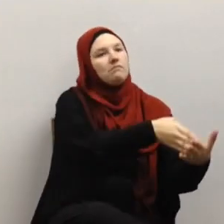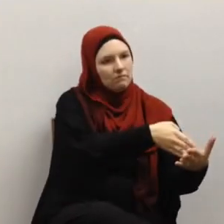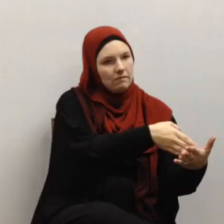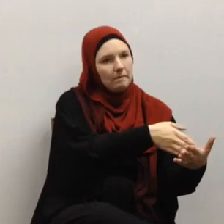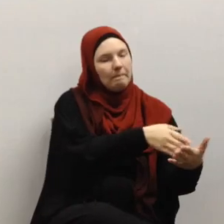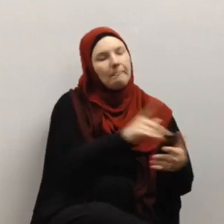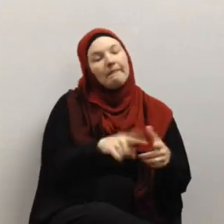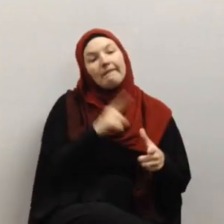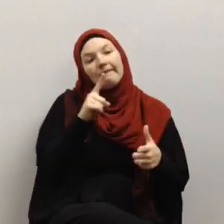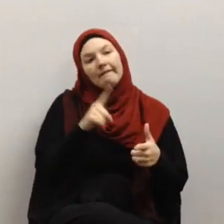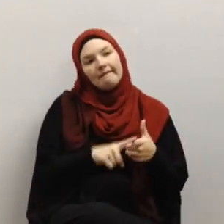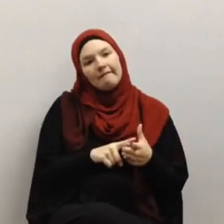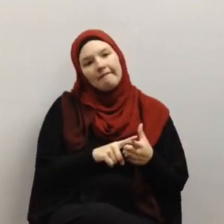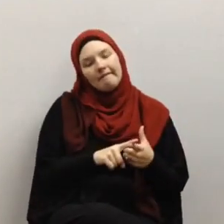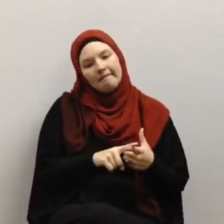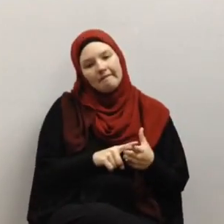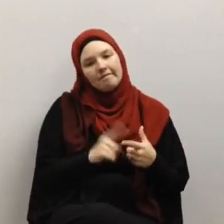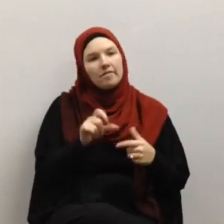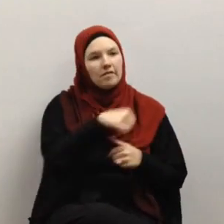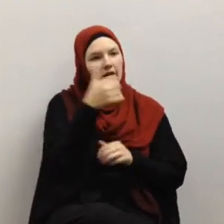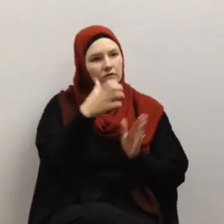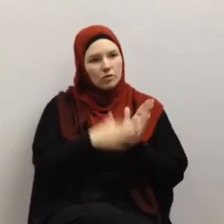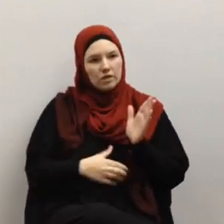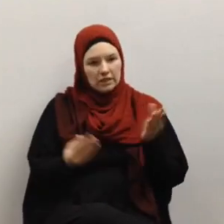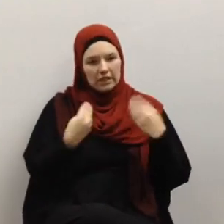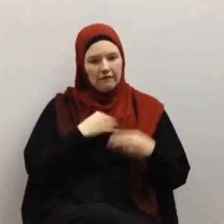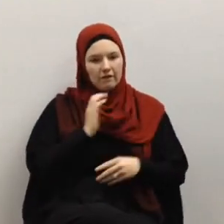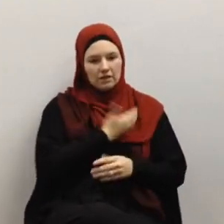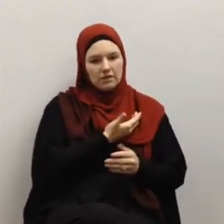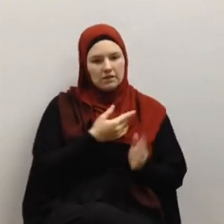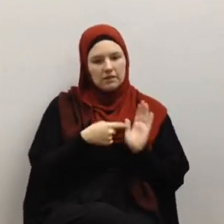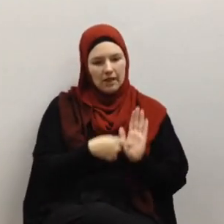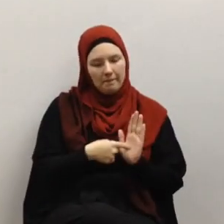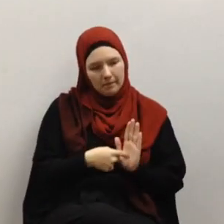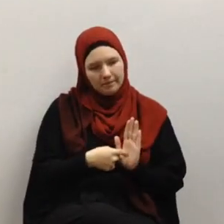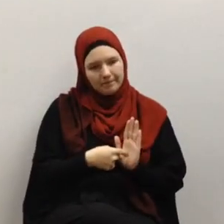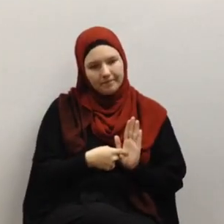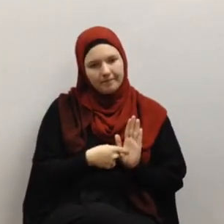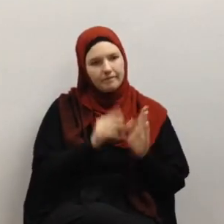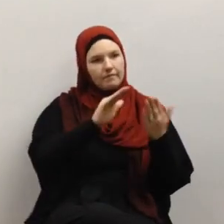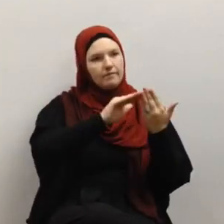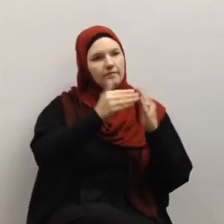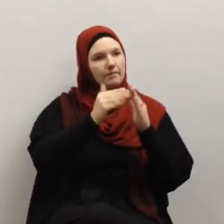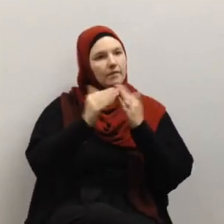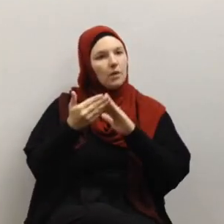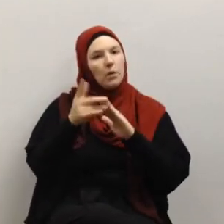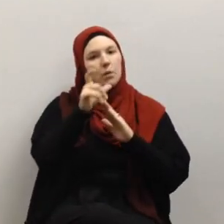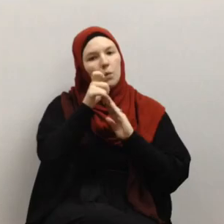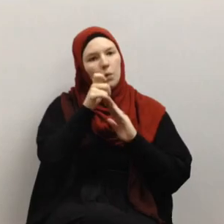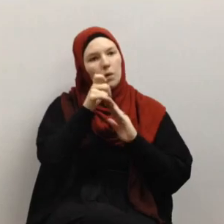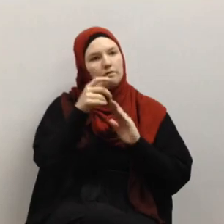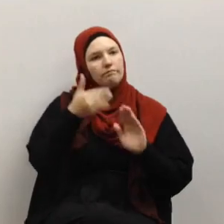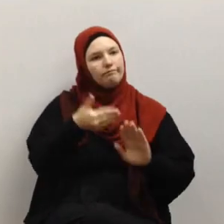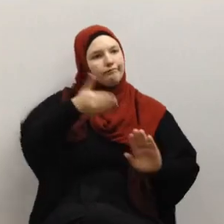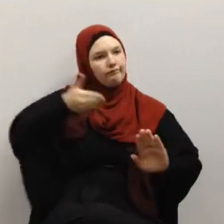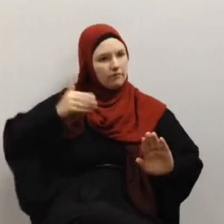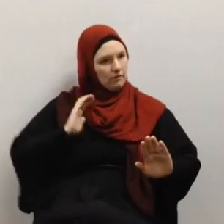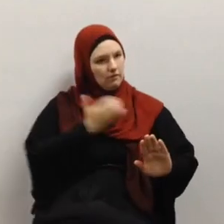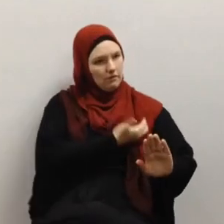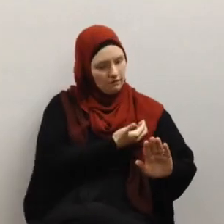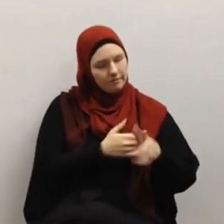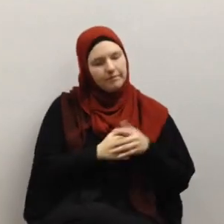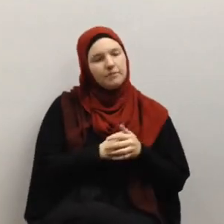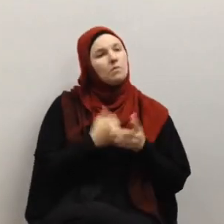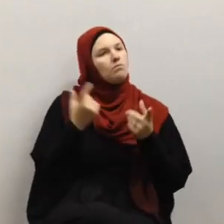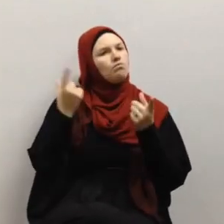Then in Al Imran, Allah subhanahu wa ta'ala gives us the example of communities who preceded us. What did